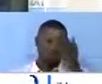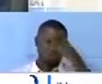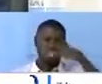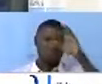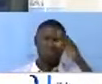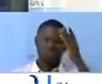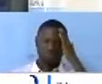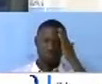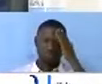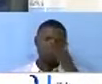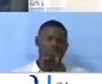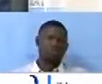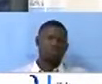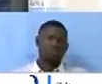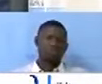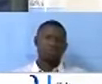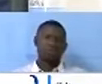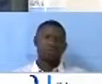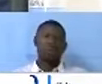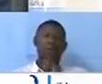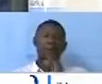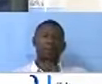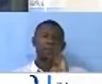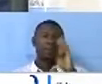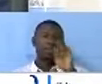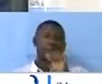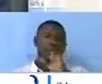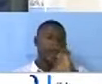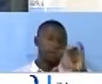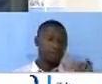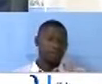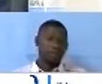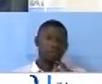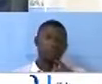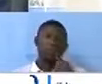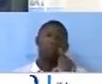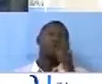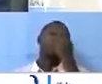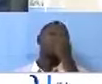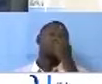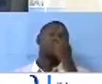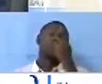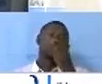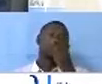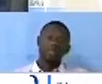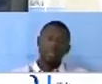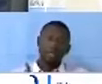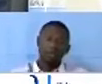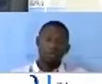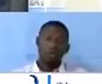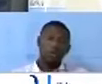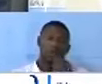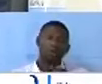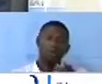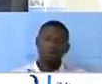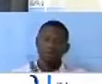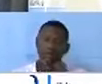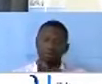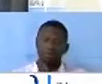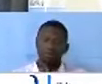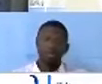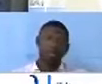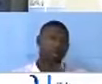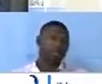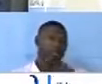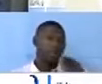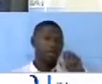Mr. Barry, you would be the first director of investigations at the NIA who would not